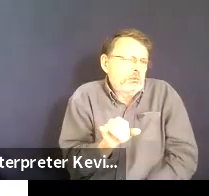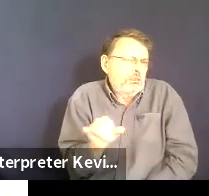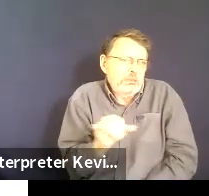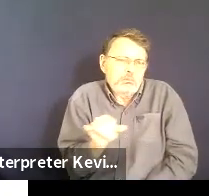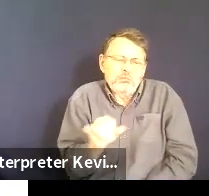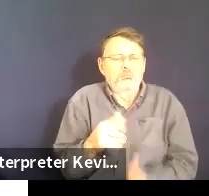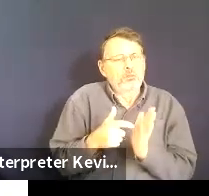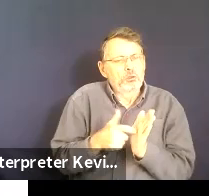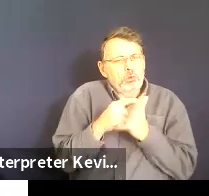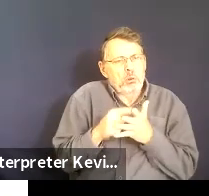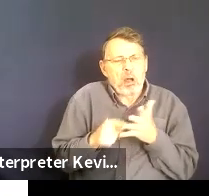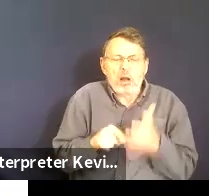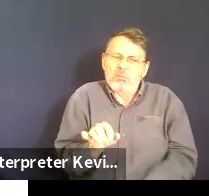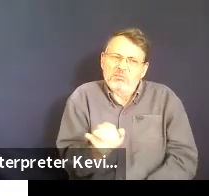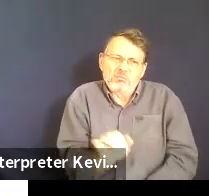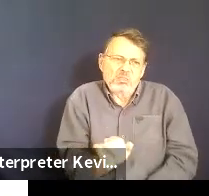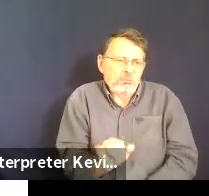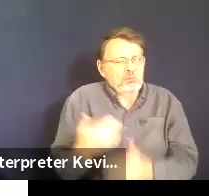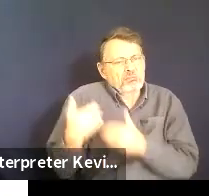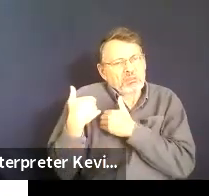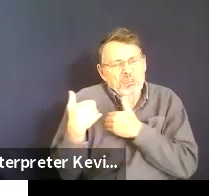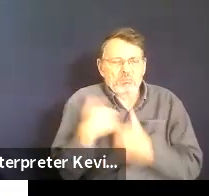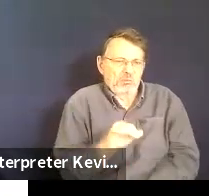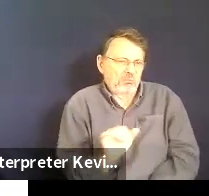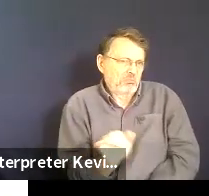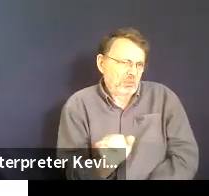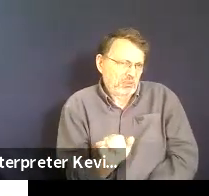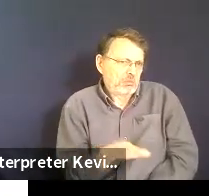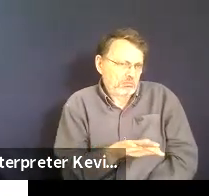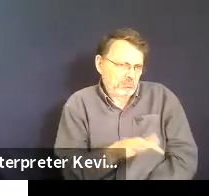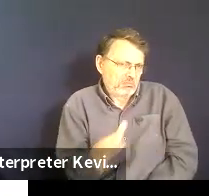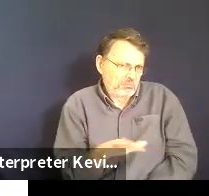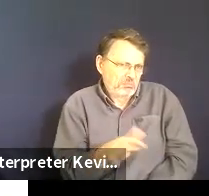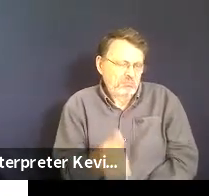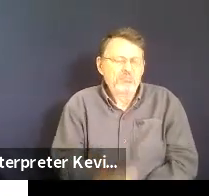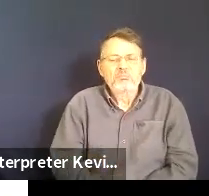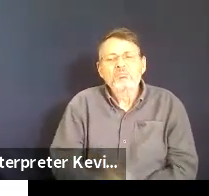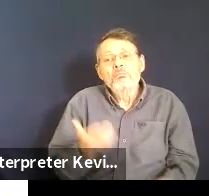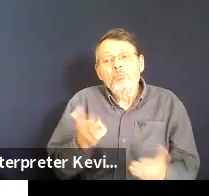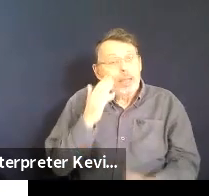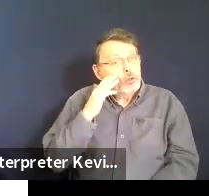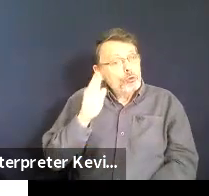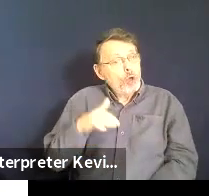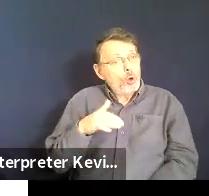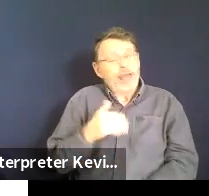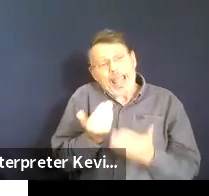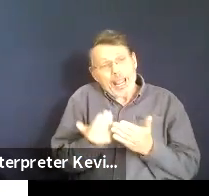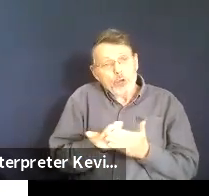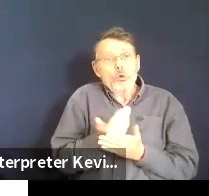similar requirements and obligations. Also, as you may be aware, a new